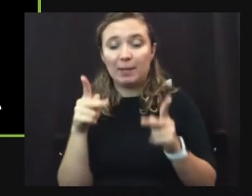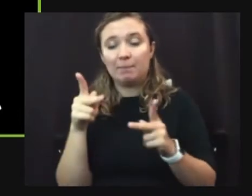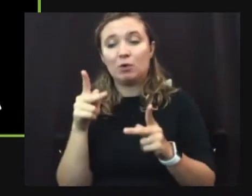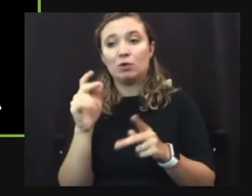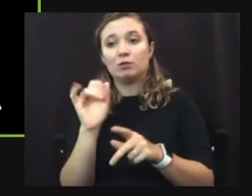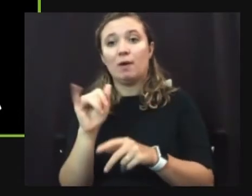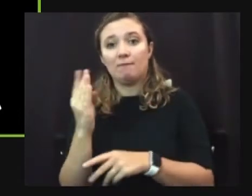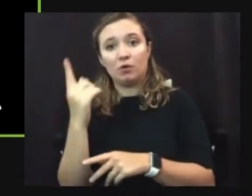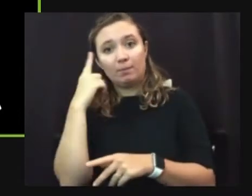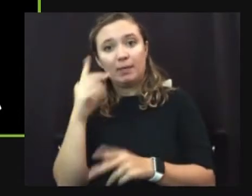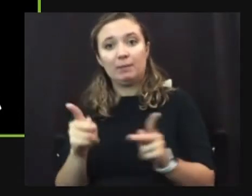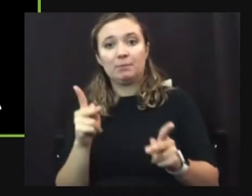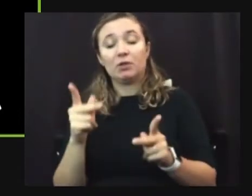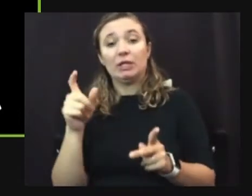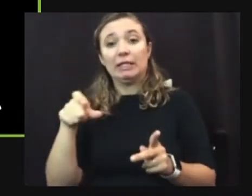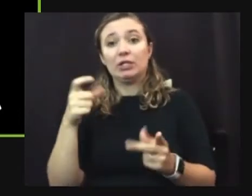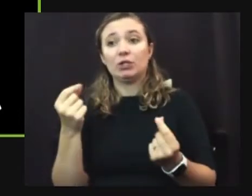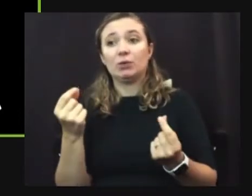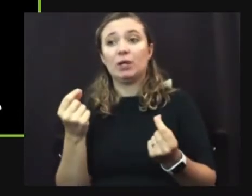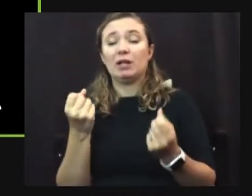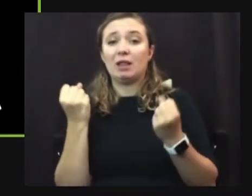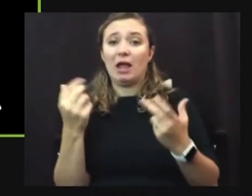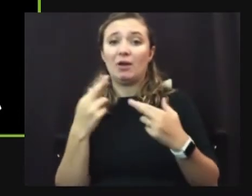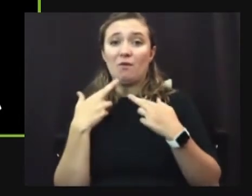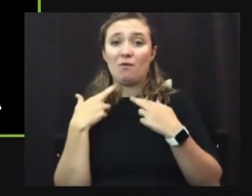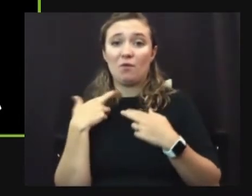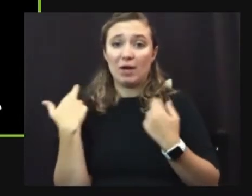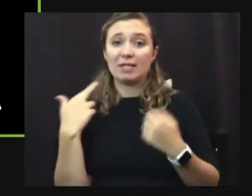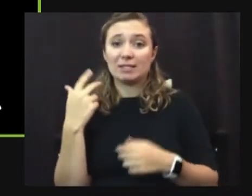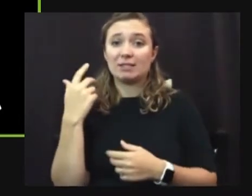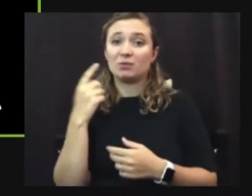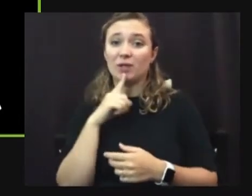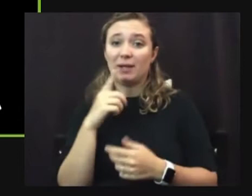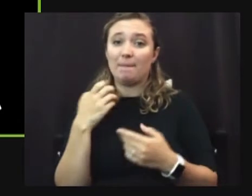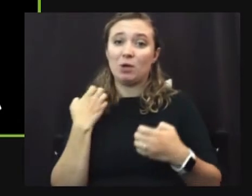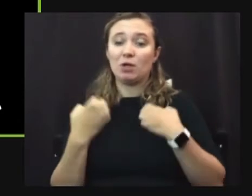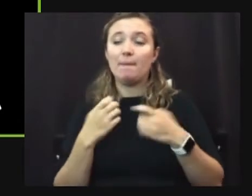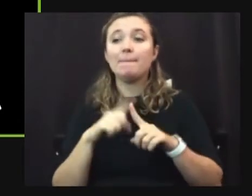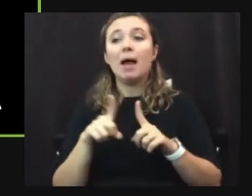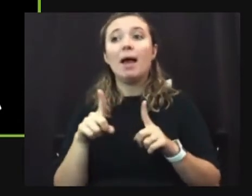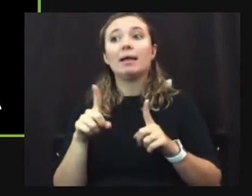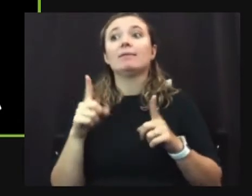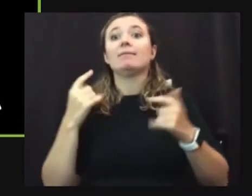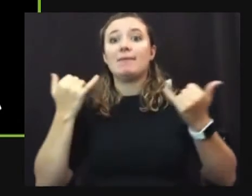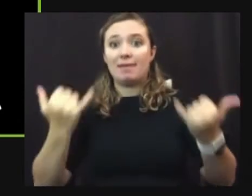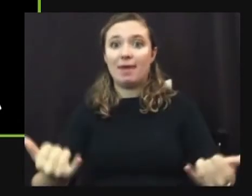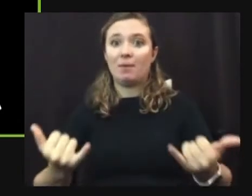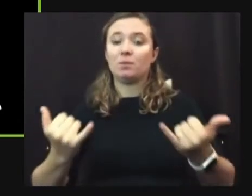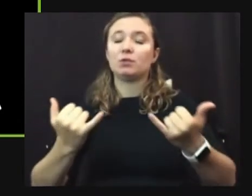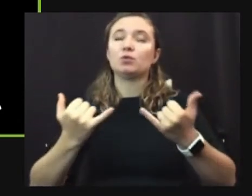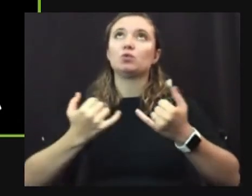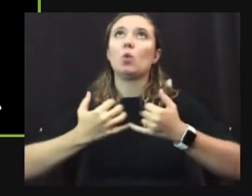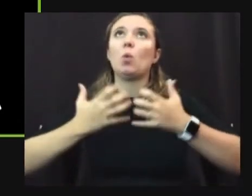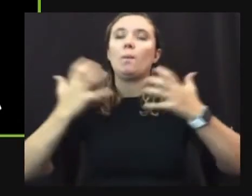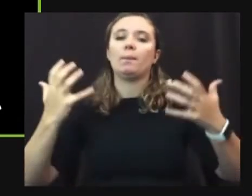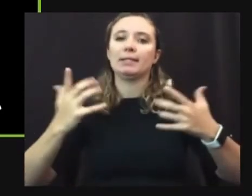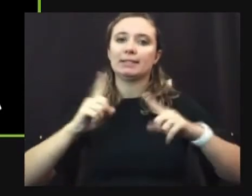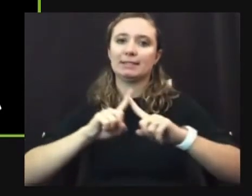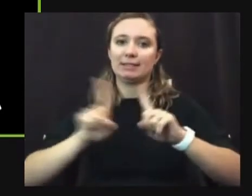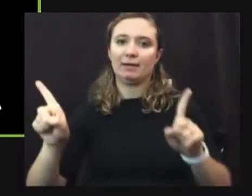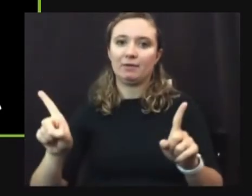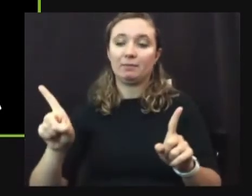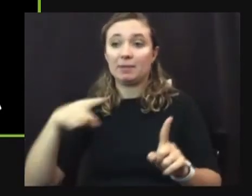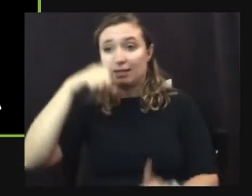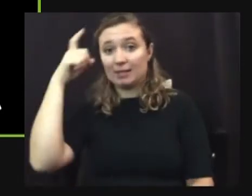of risks and it's very emotional. But I have to do things so much differently now that I have a